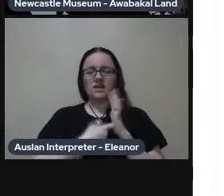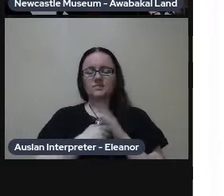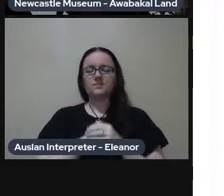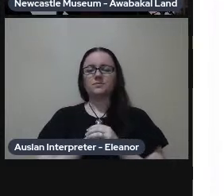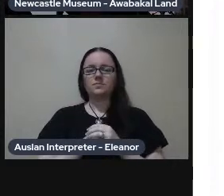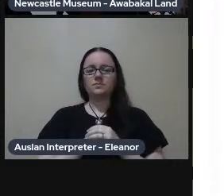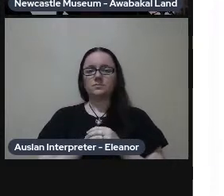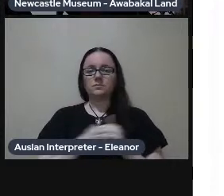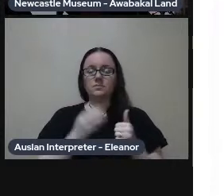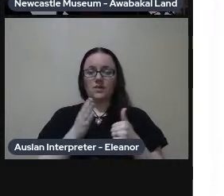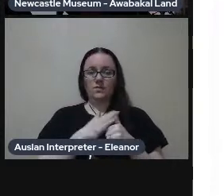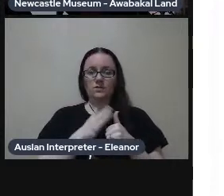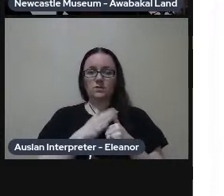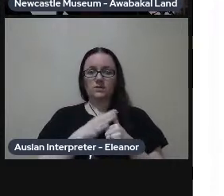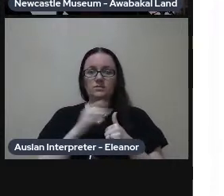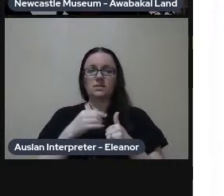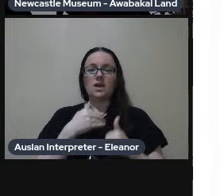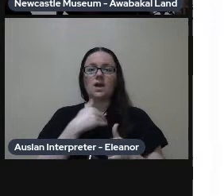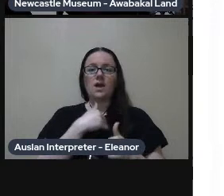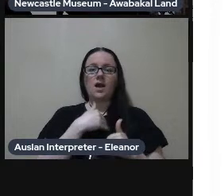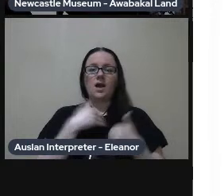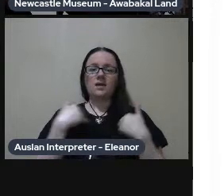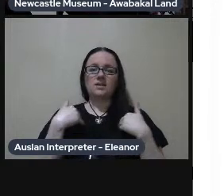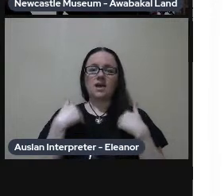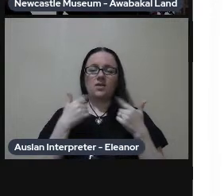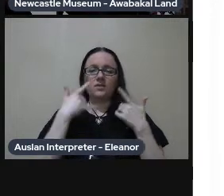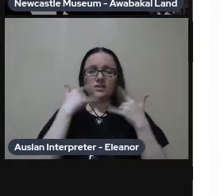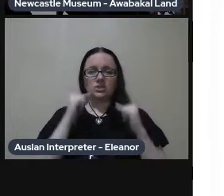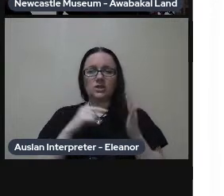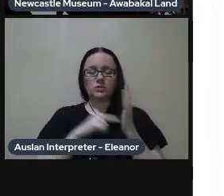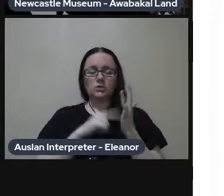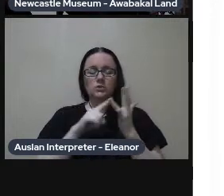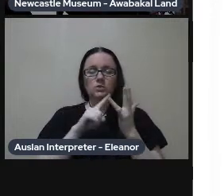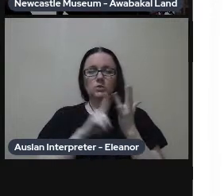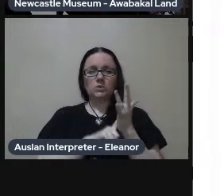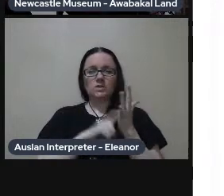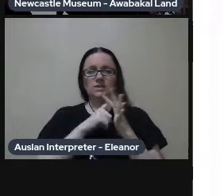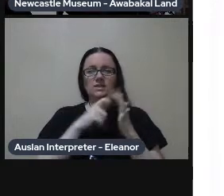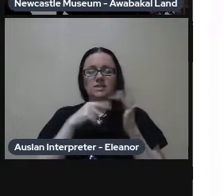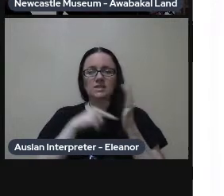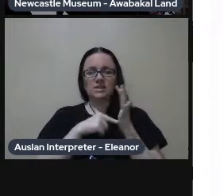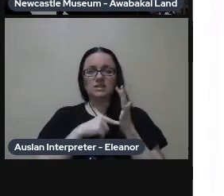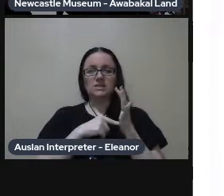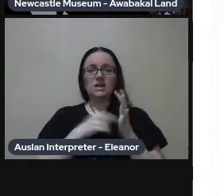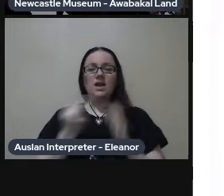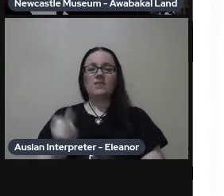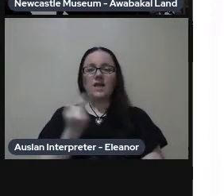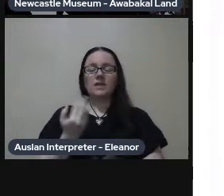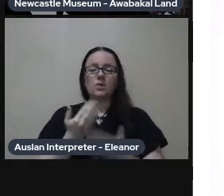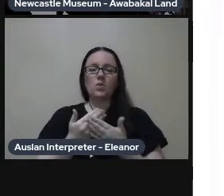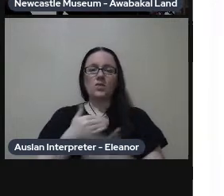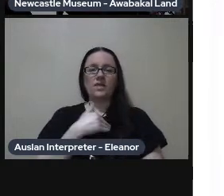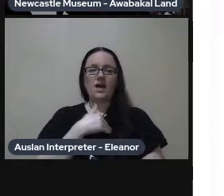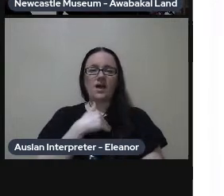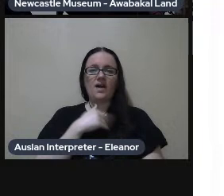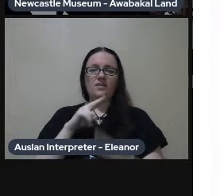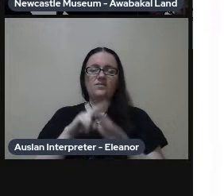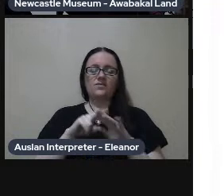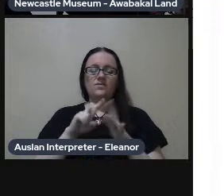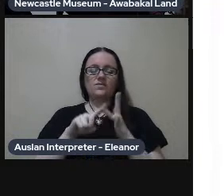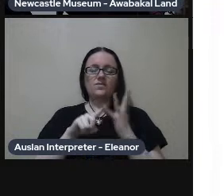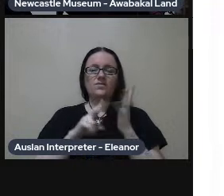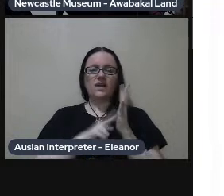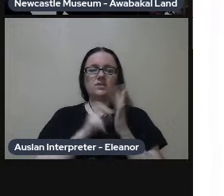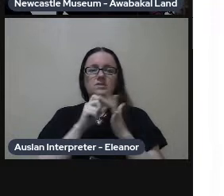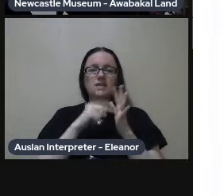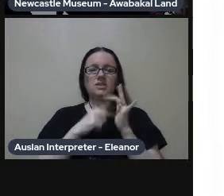first one is the Heart Health Check Toolkit that's available on the Heart Foundation website, or again, you can ask your health professional for a copy